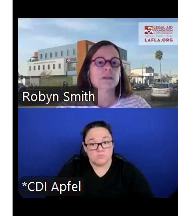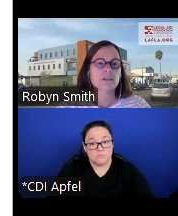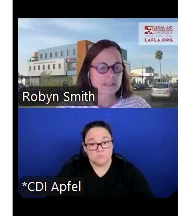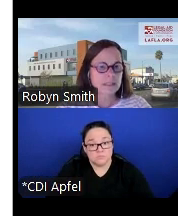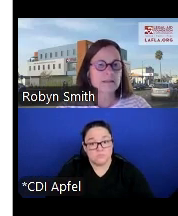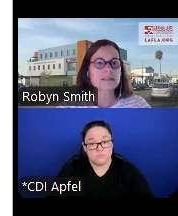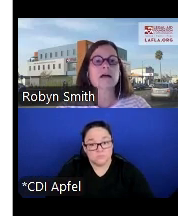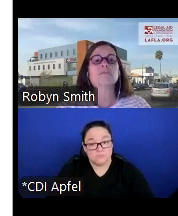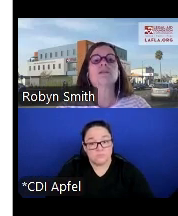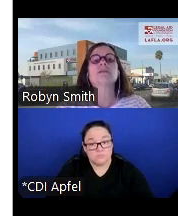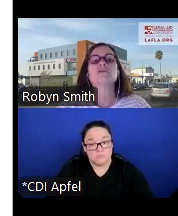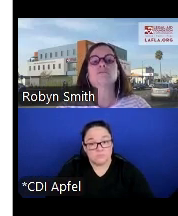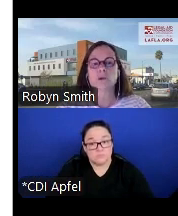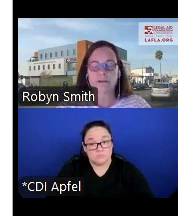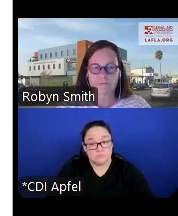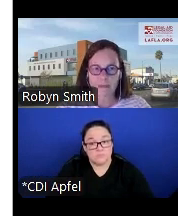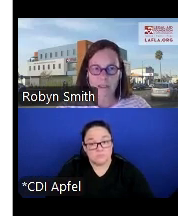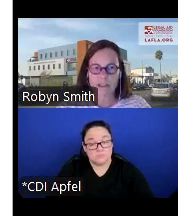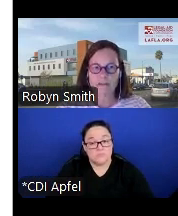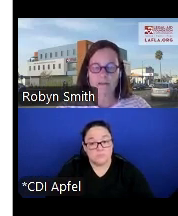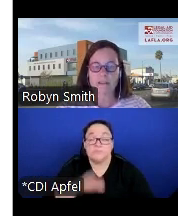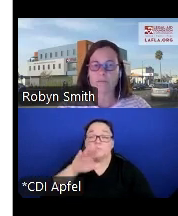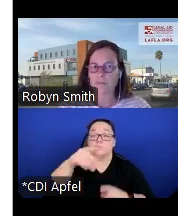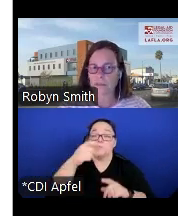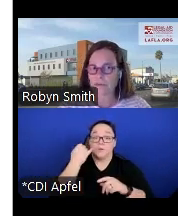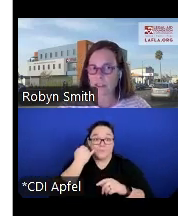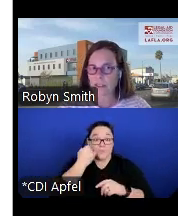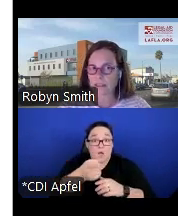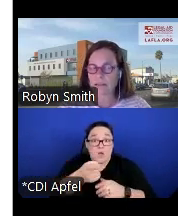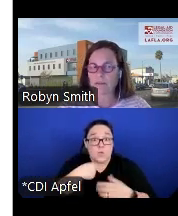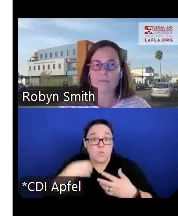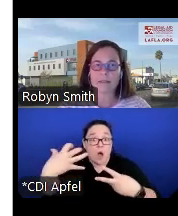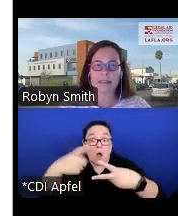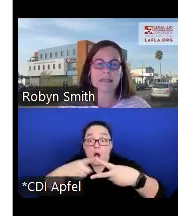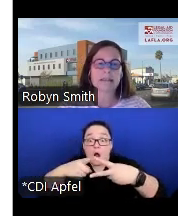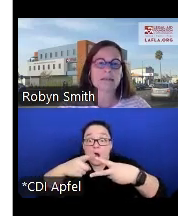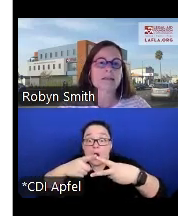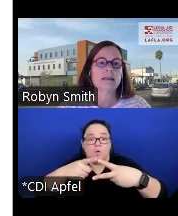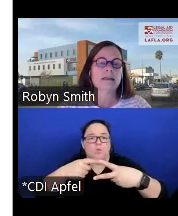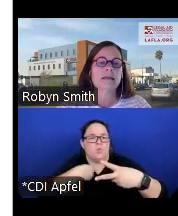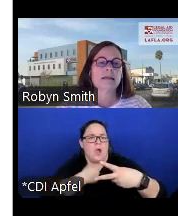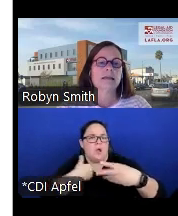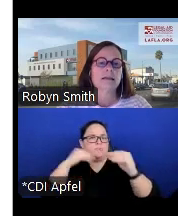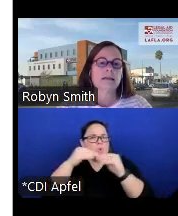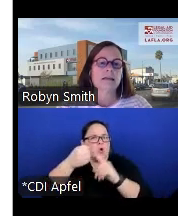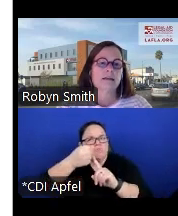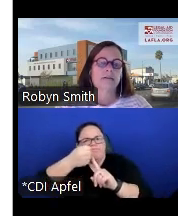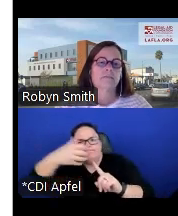If you're interested in this option, there's more information on the Department of Education's website.